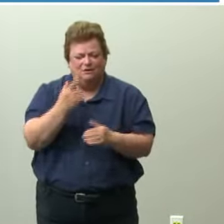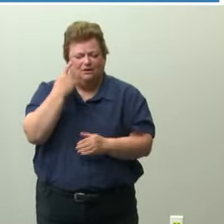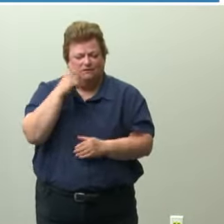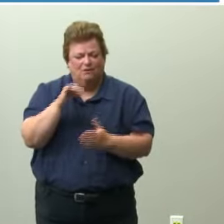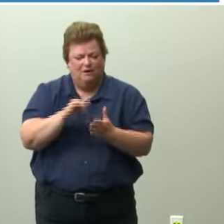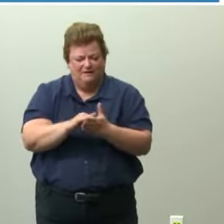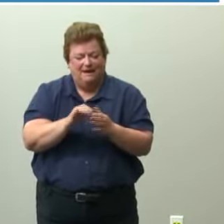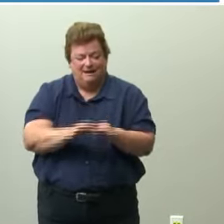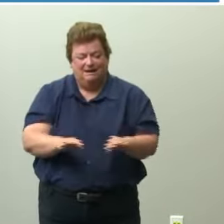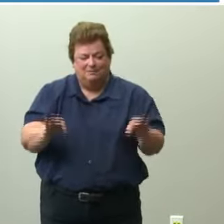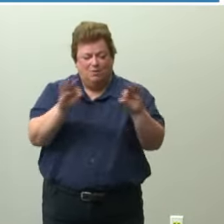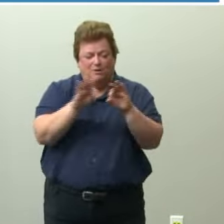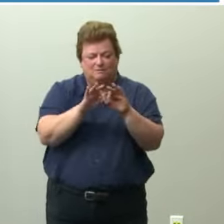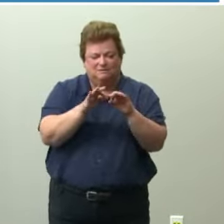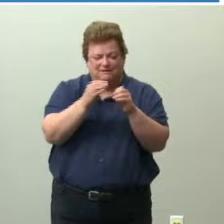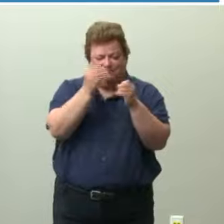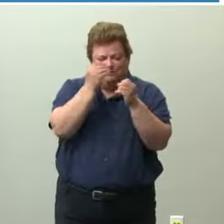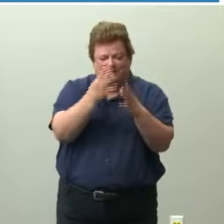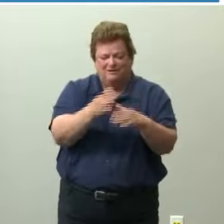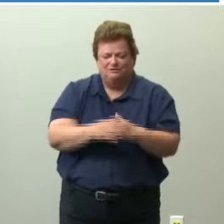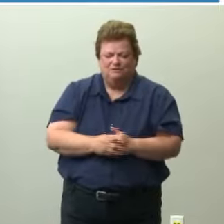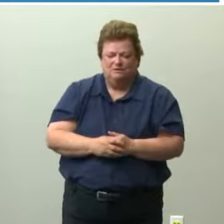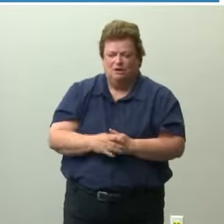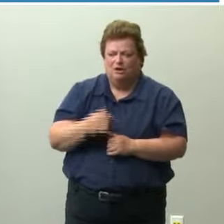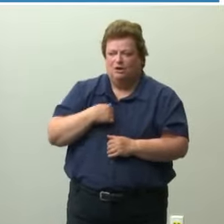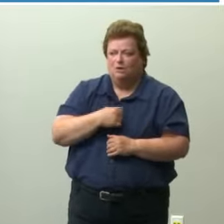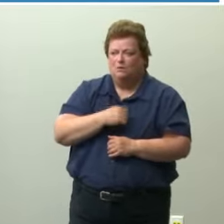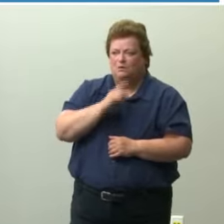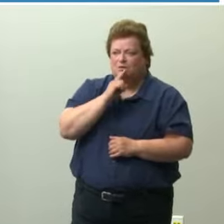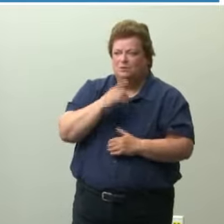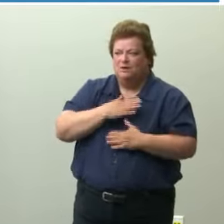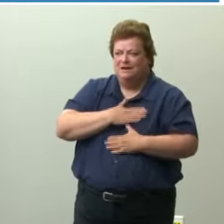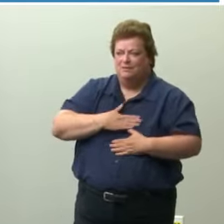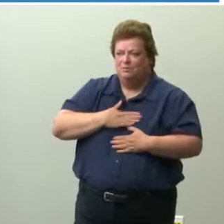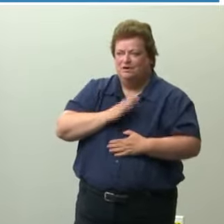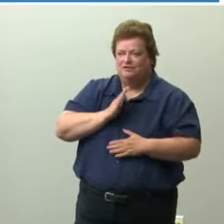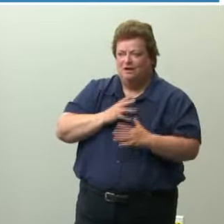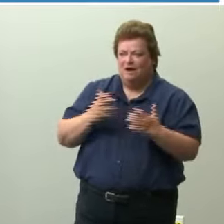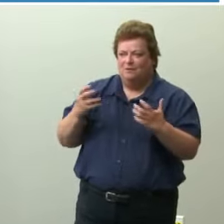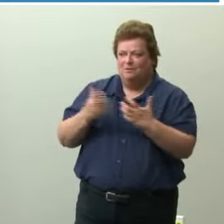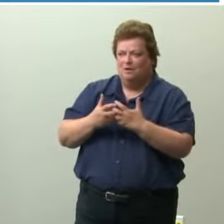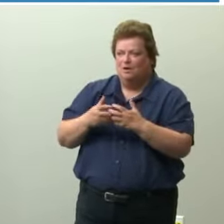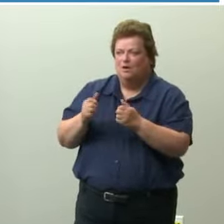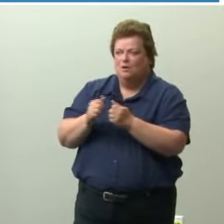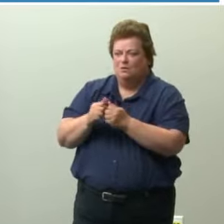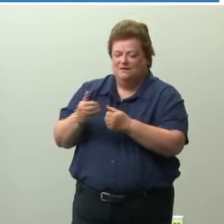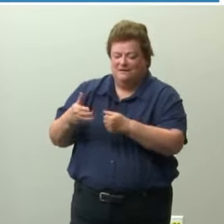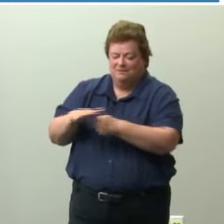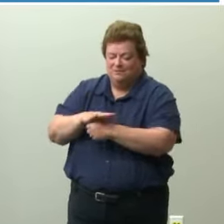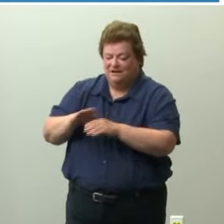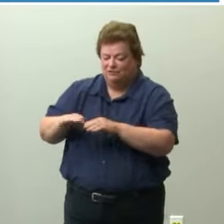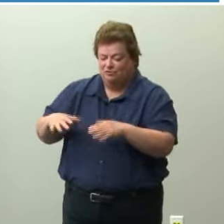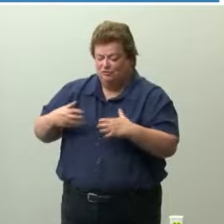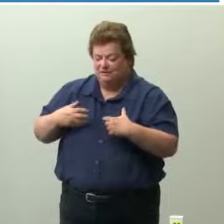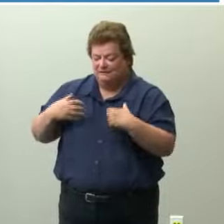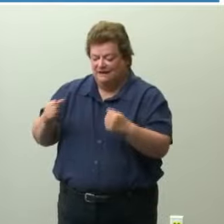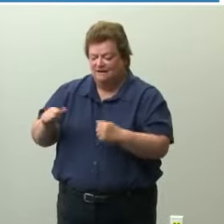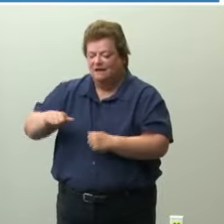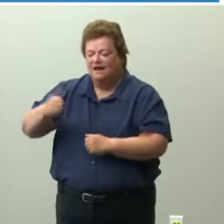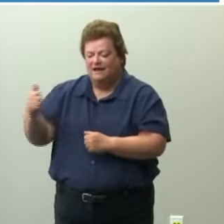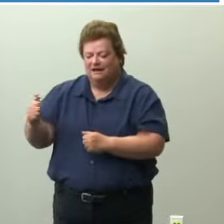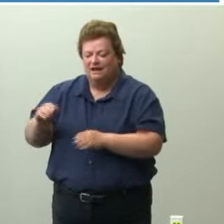very important information. And we really appreciate our partnership with Complete Children's Health and our other